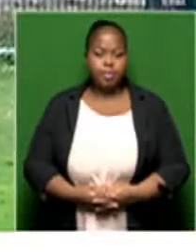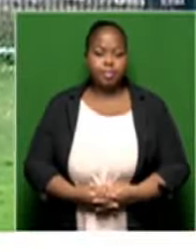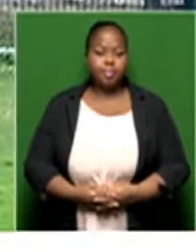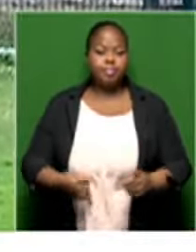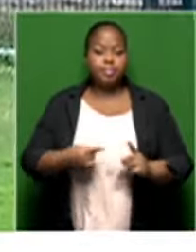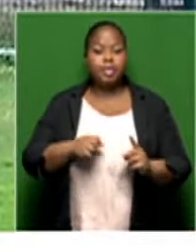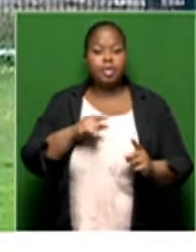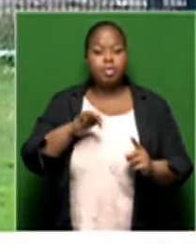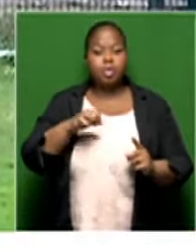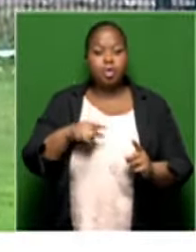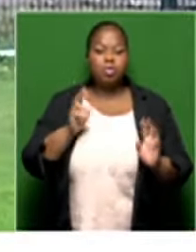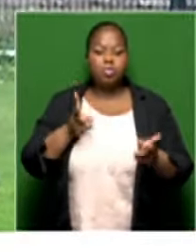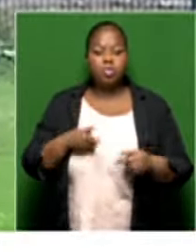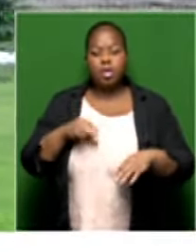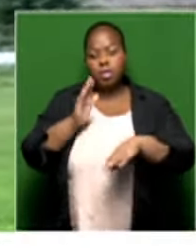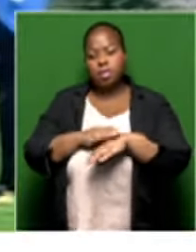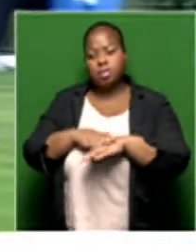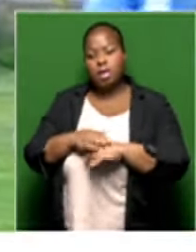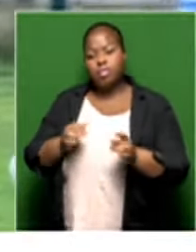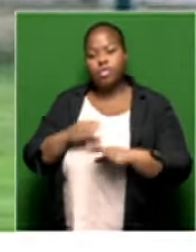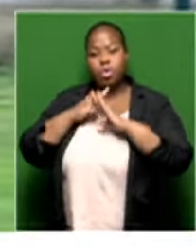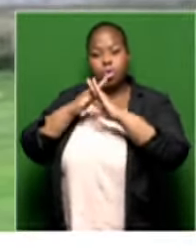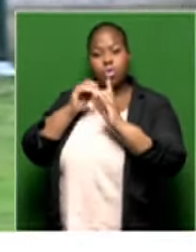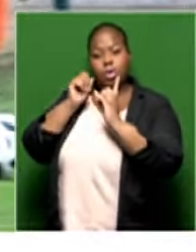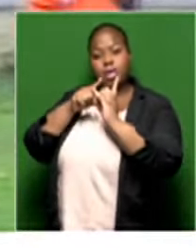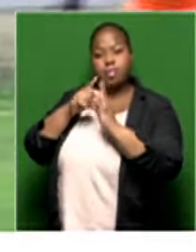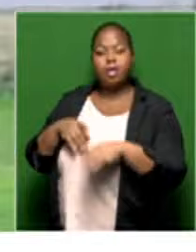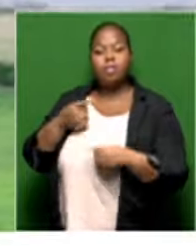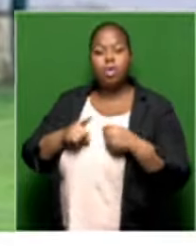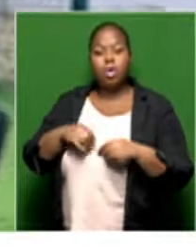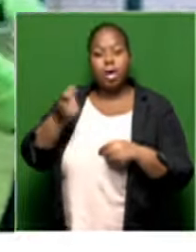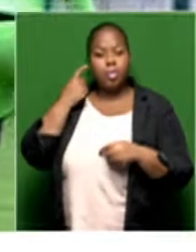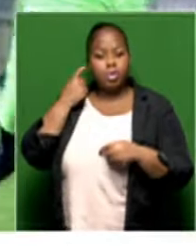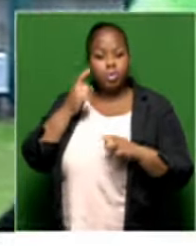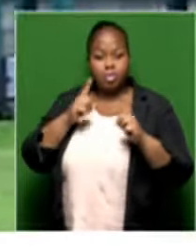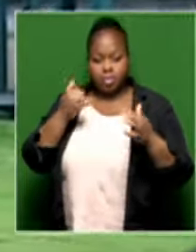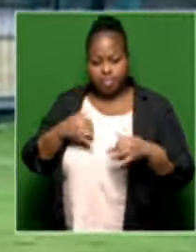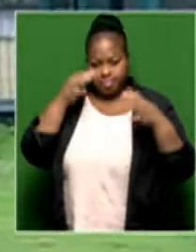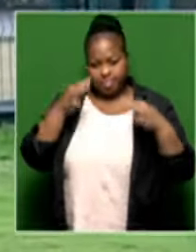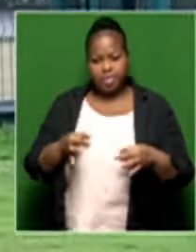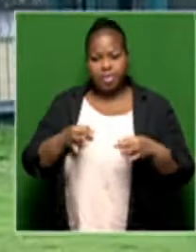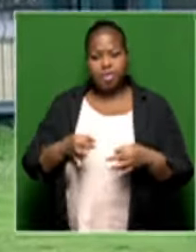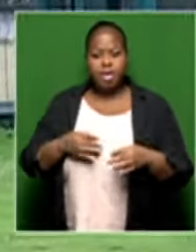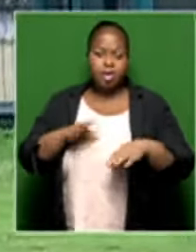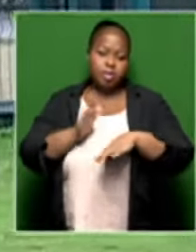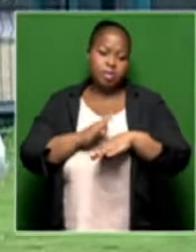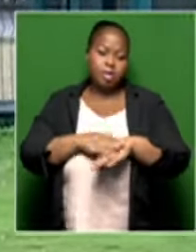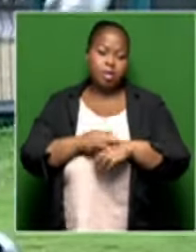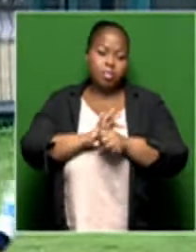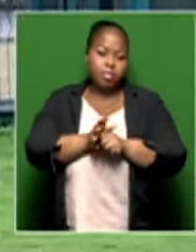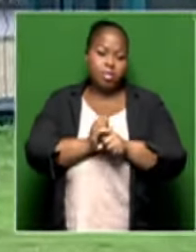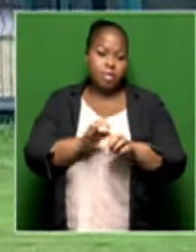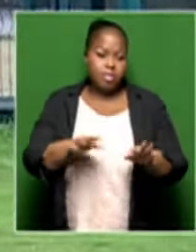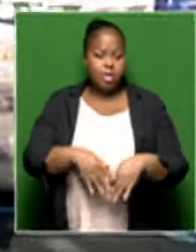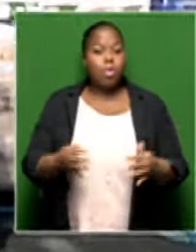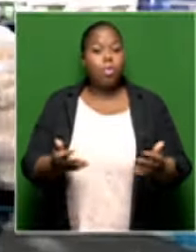Siyabonga Mbatha often spends his time as a goalkeeper for AmaZulu. But now he's decided to spend his